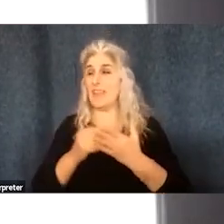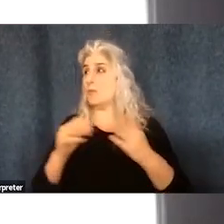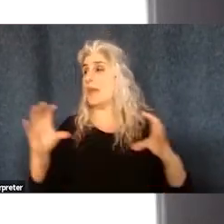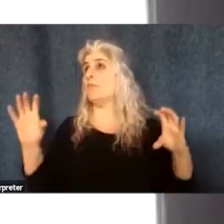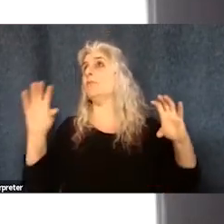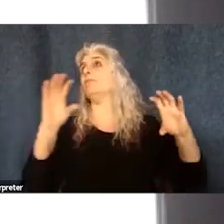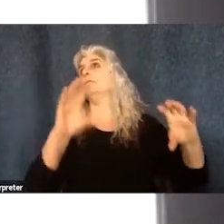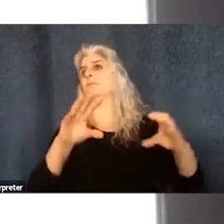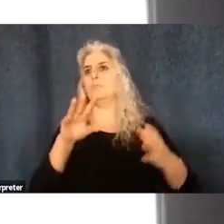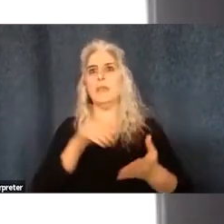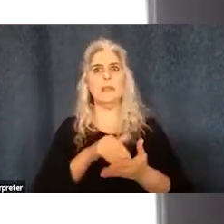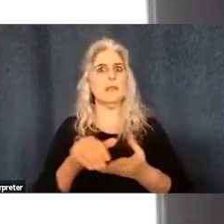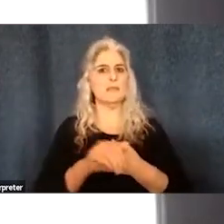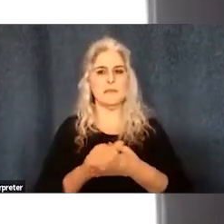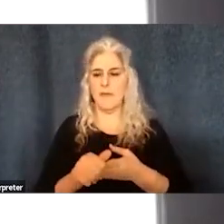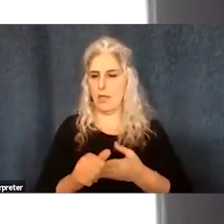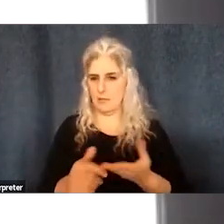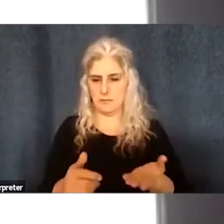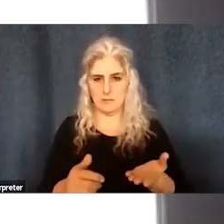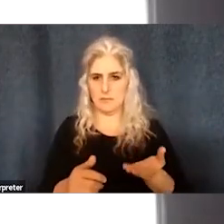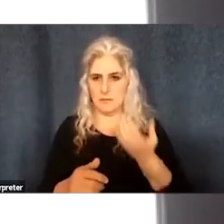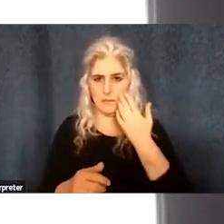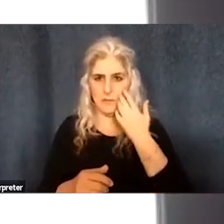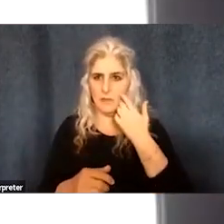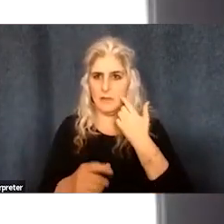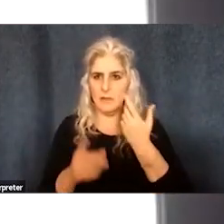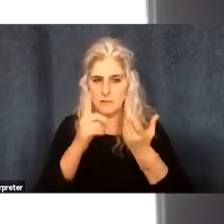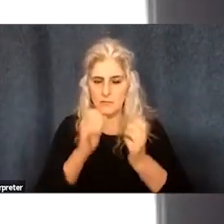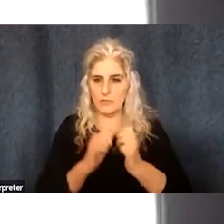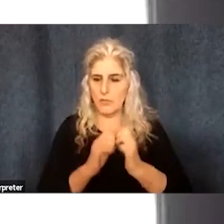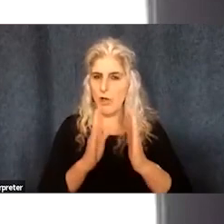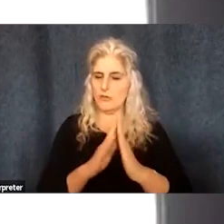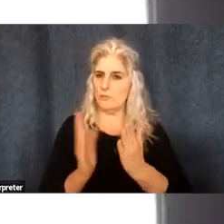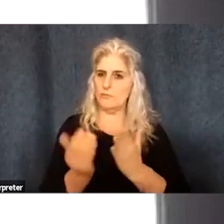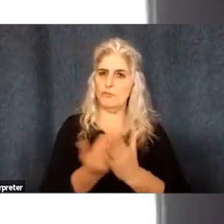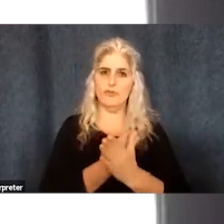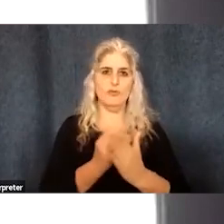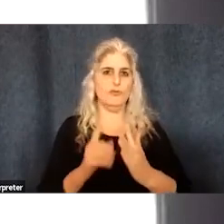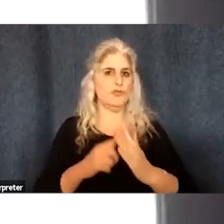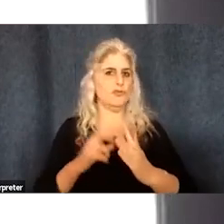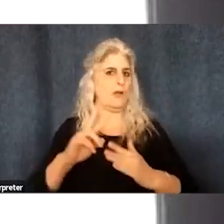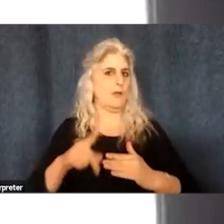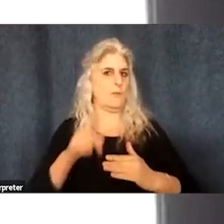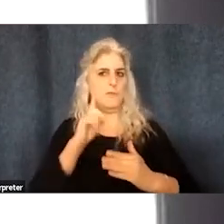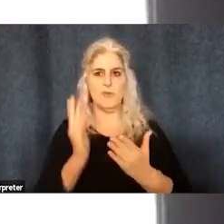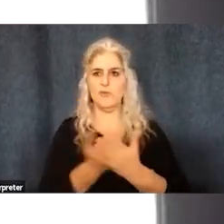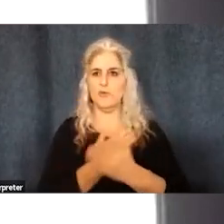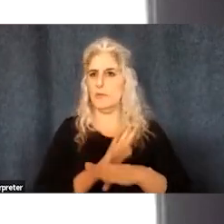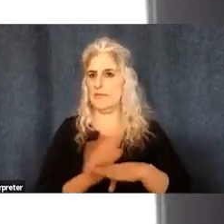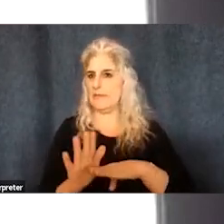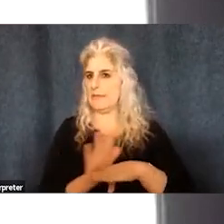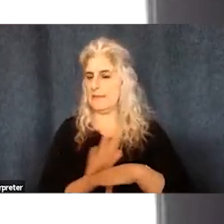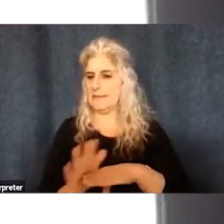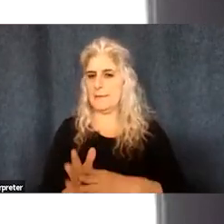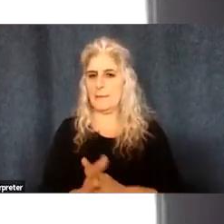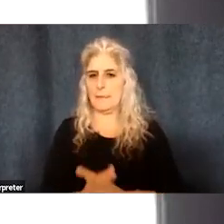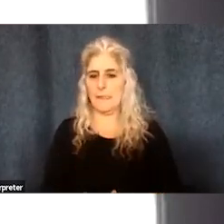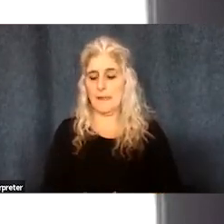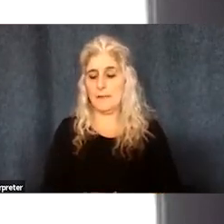millions, to launch new startups or to do new business.